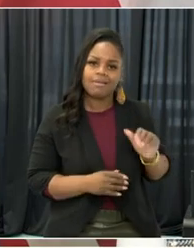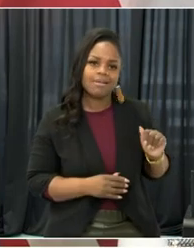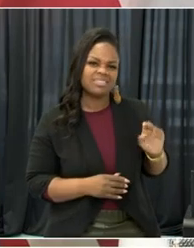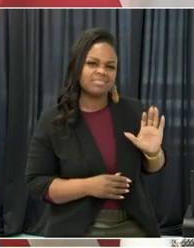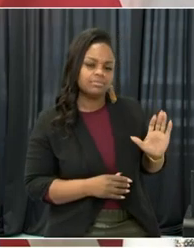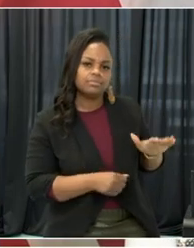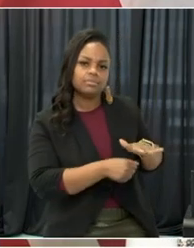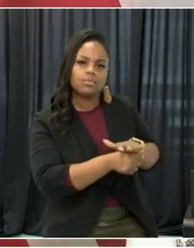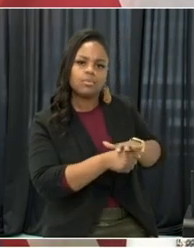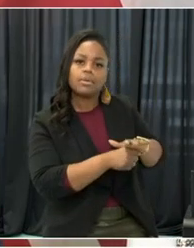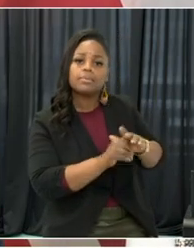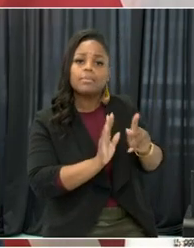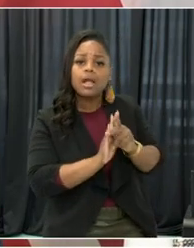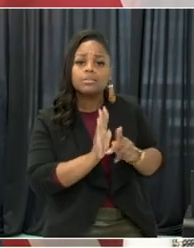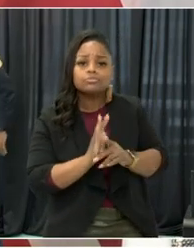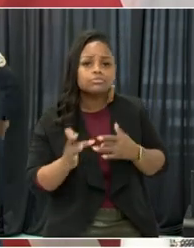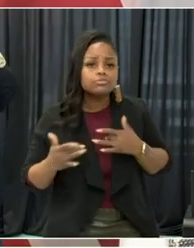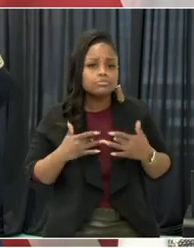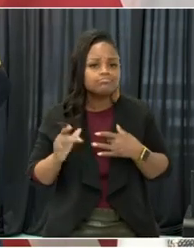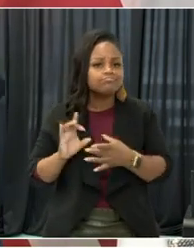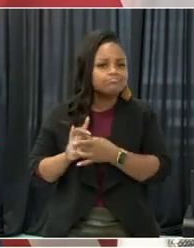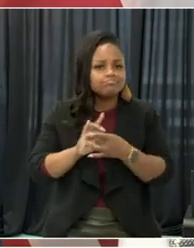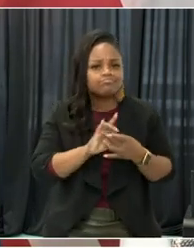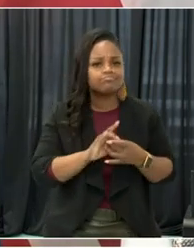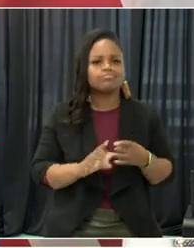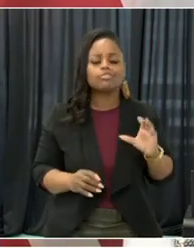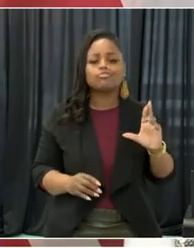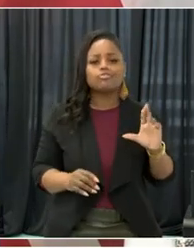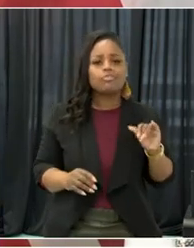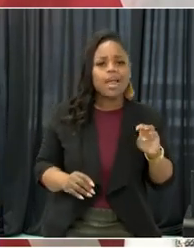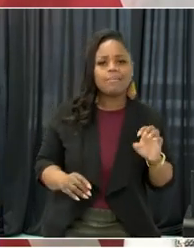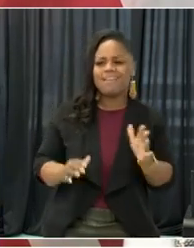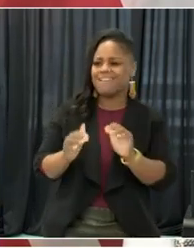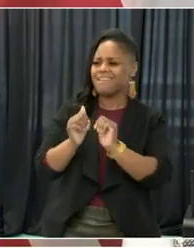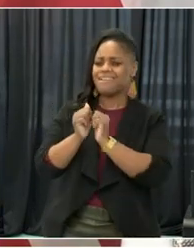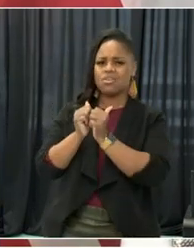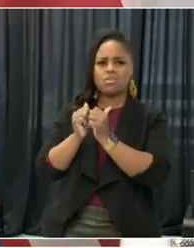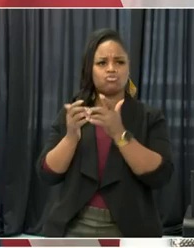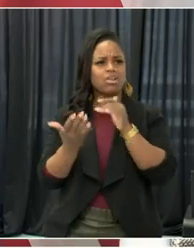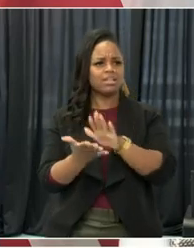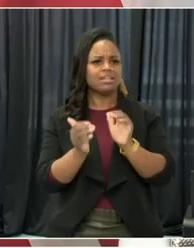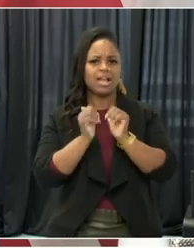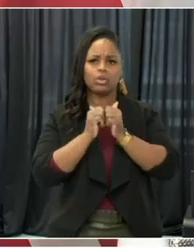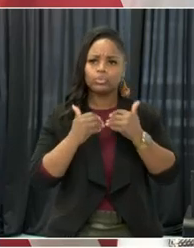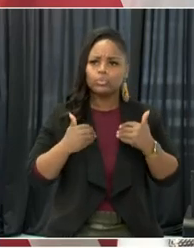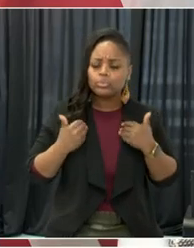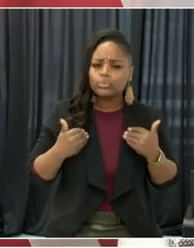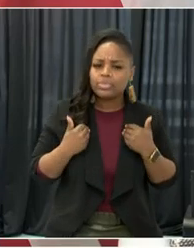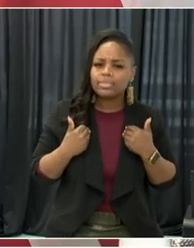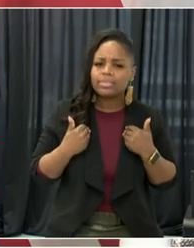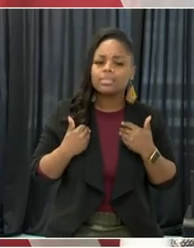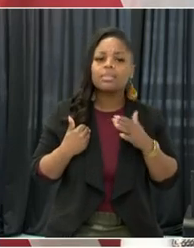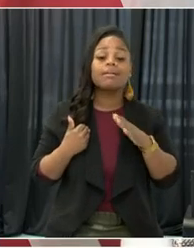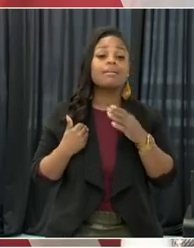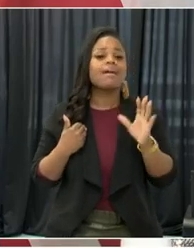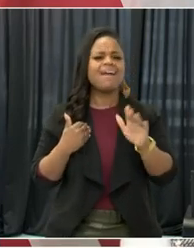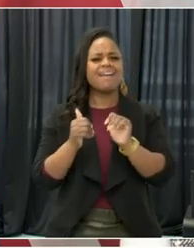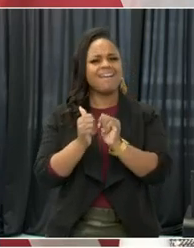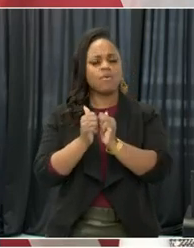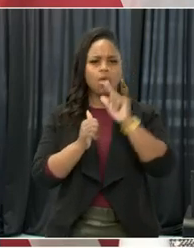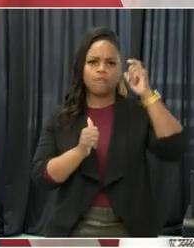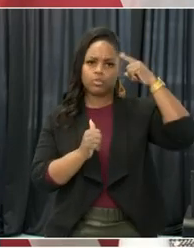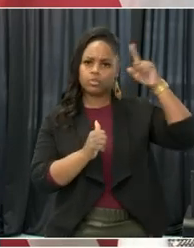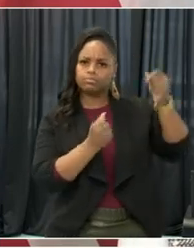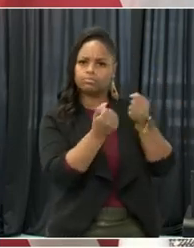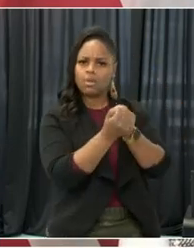concerns about crime, how to address youth, and how the government is supporting